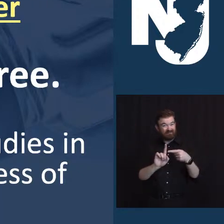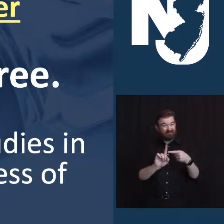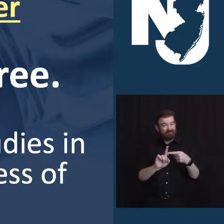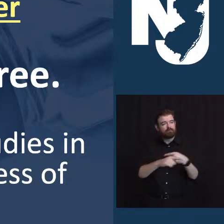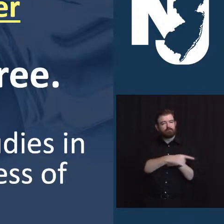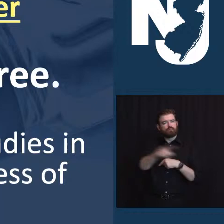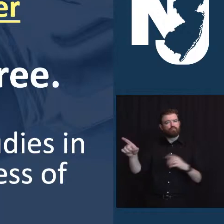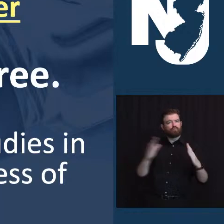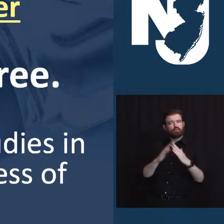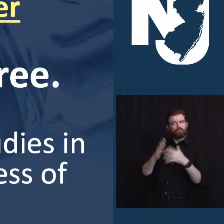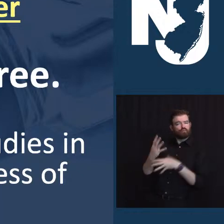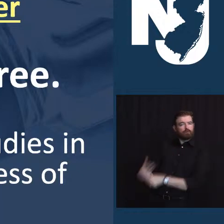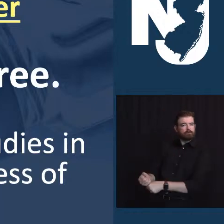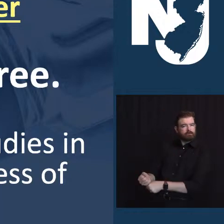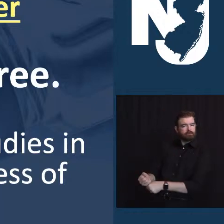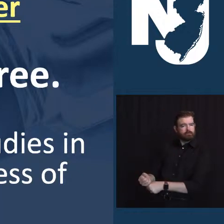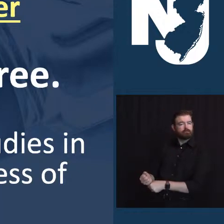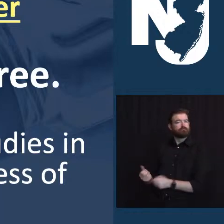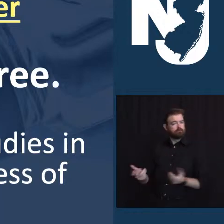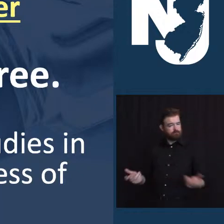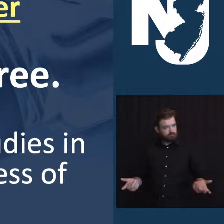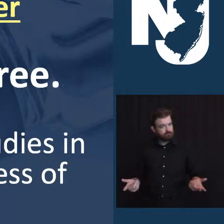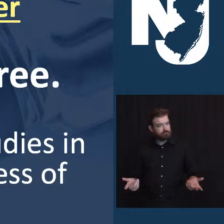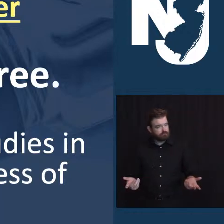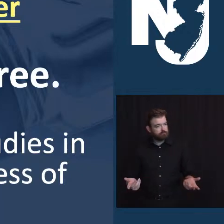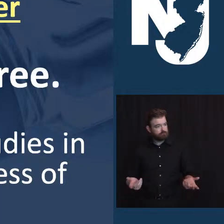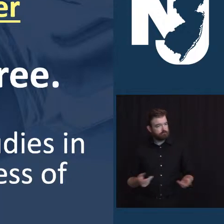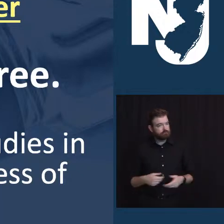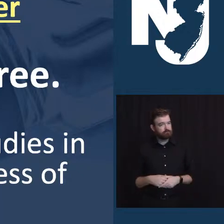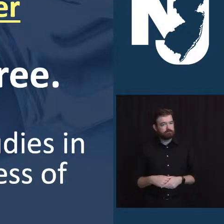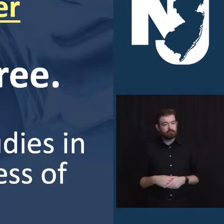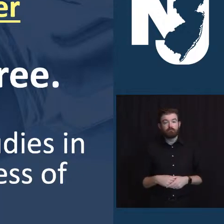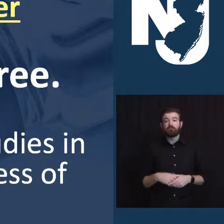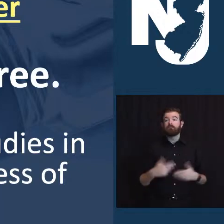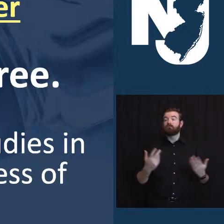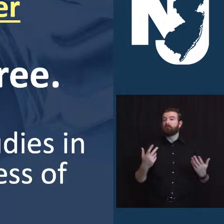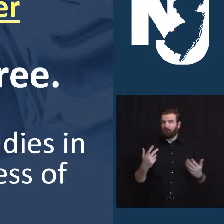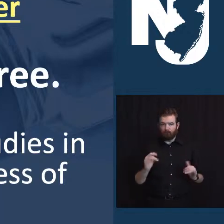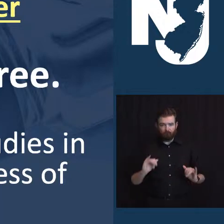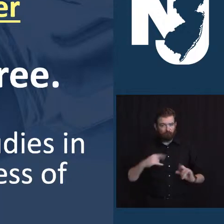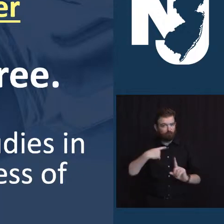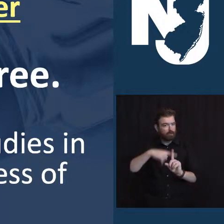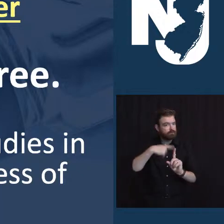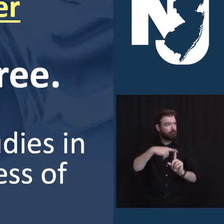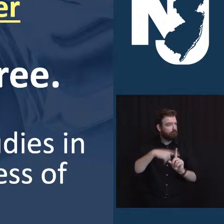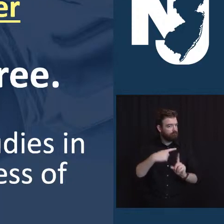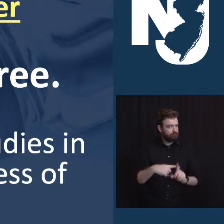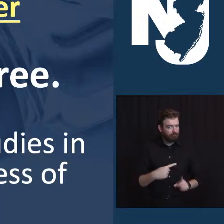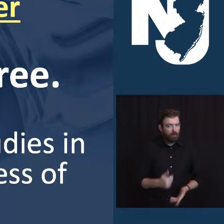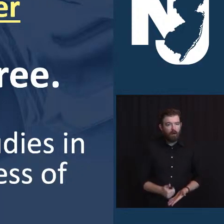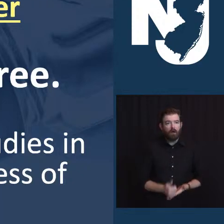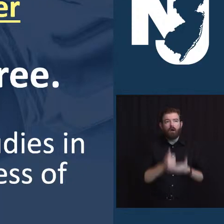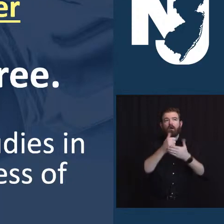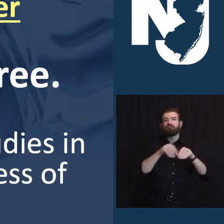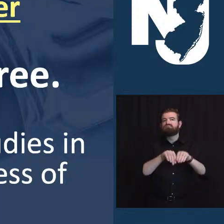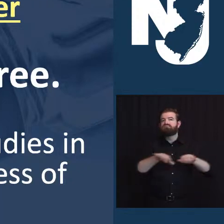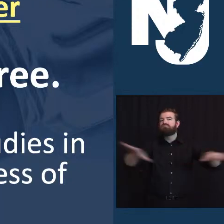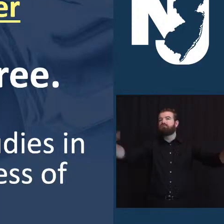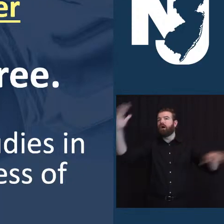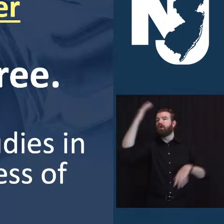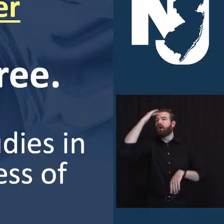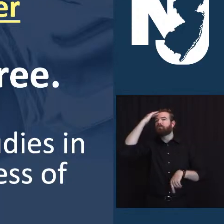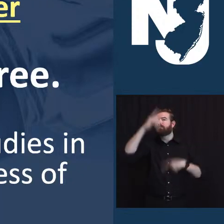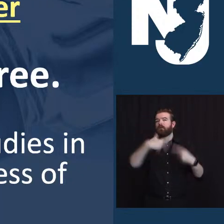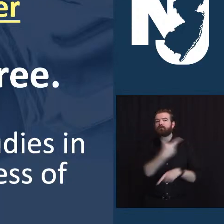seeing the results in the decreasing daily caseloads, in the falling patient numbers in our hospitals, because we know of the